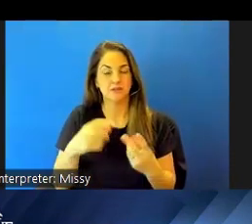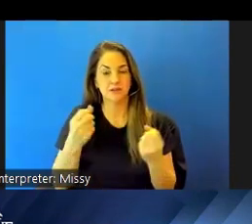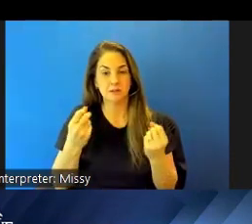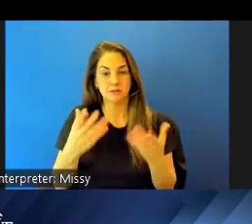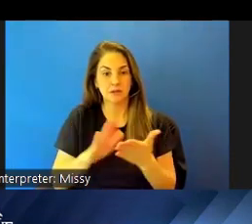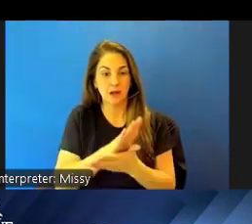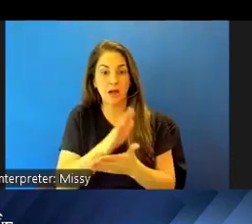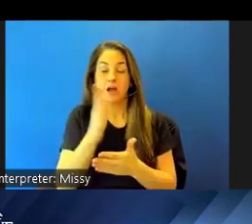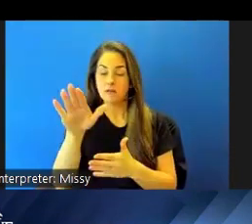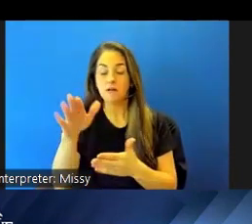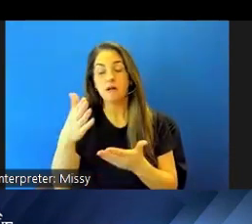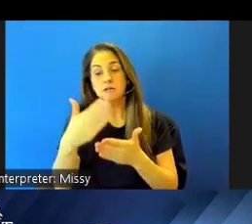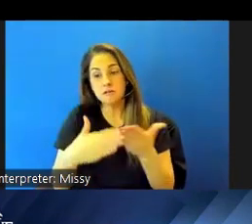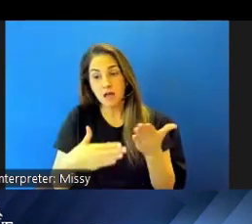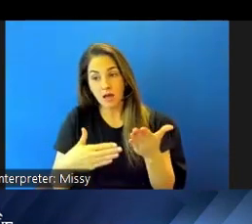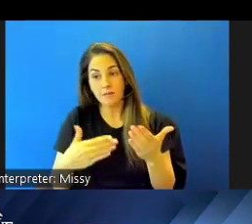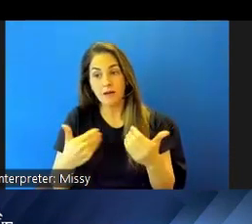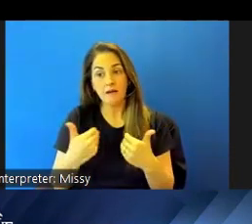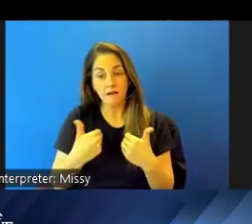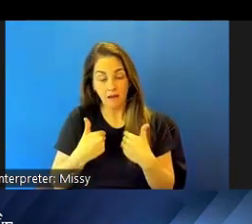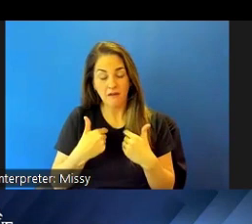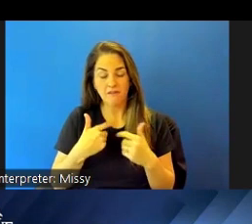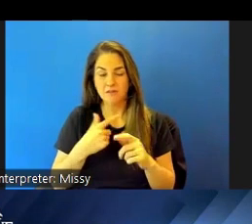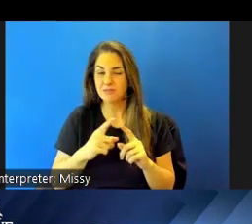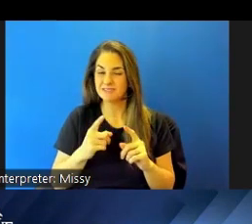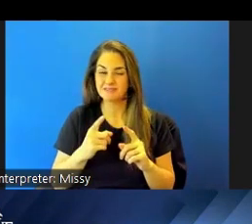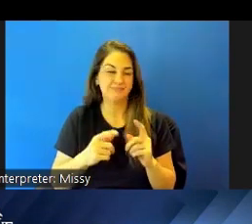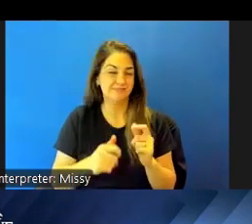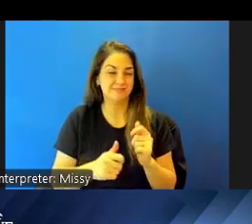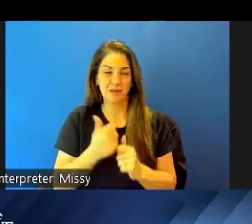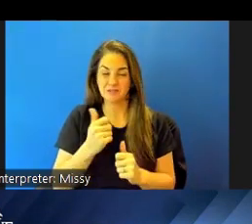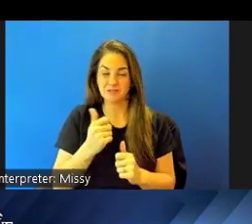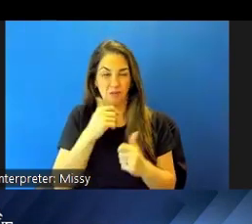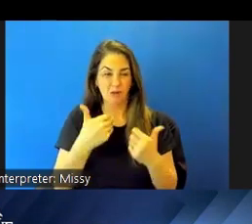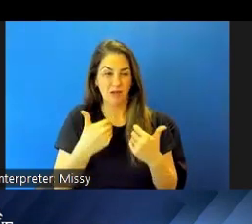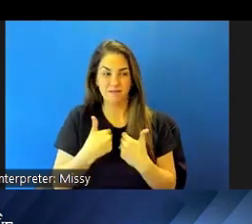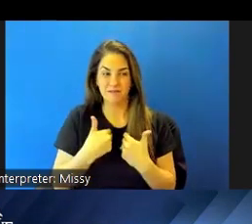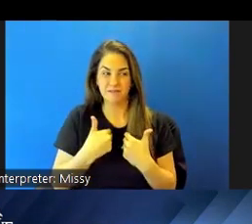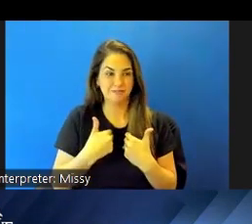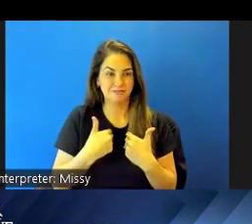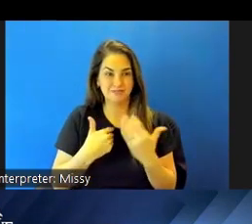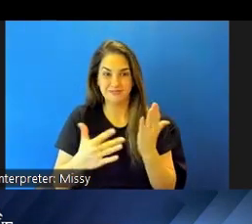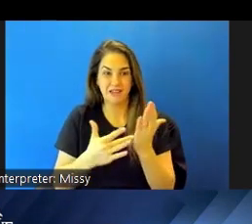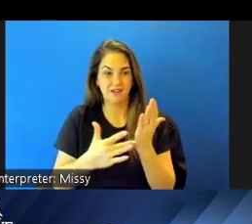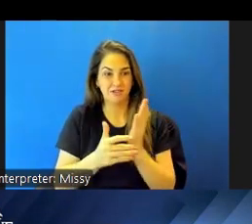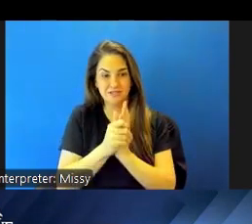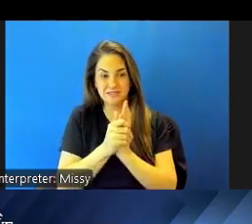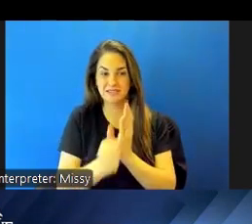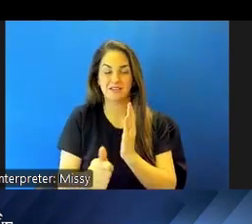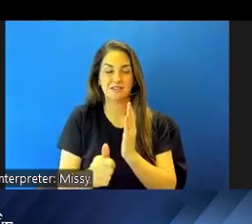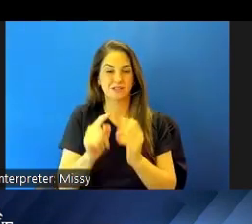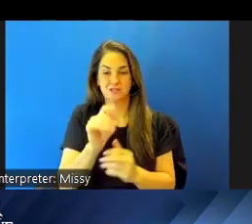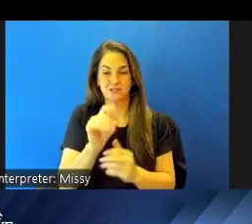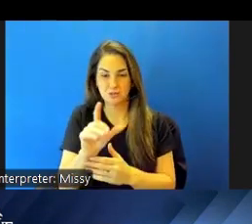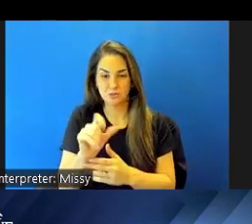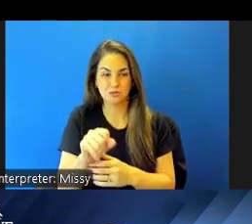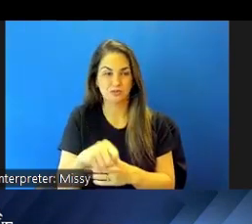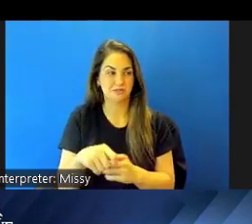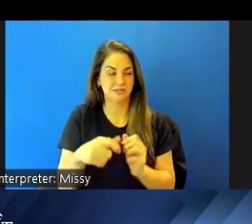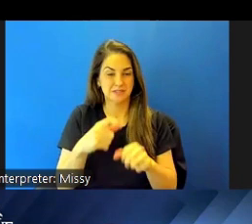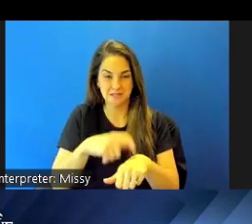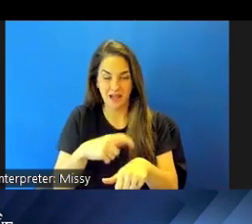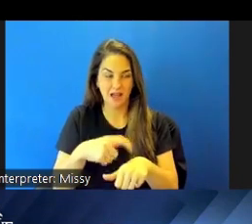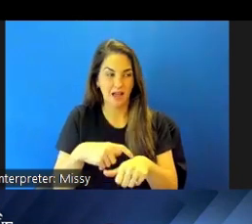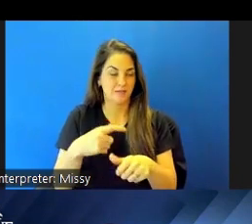Some colleges have these folks, but many don't have the technical skill sets or the tools and time